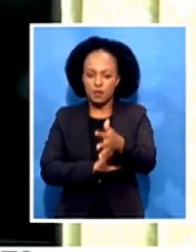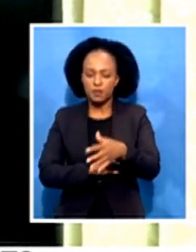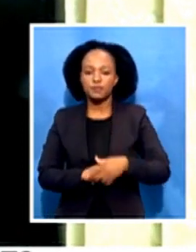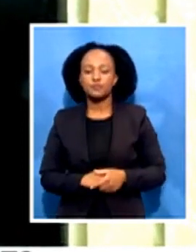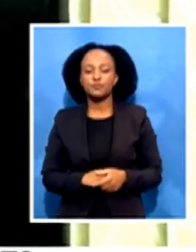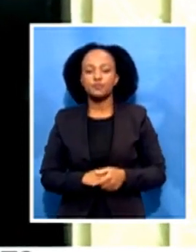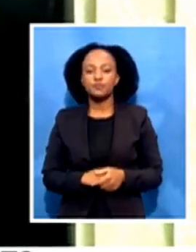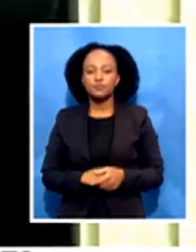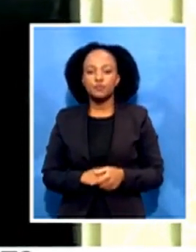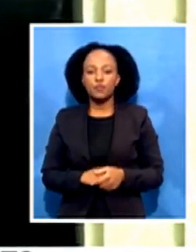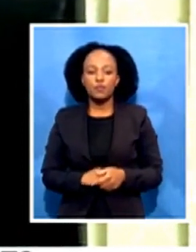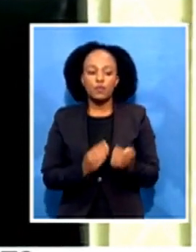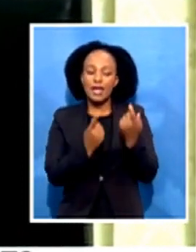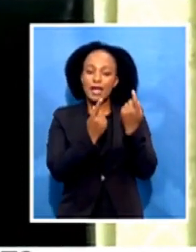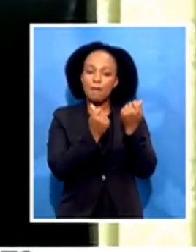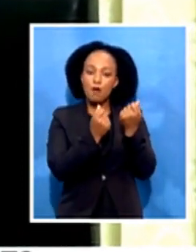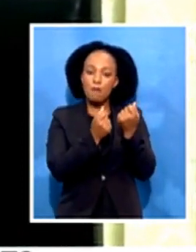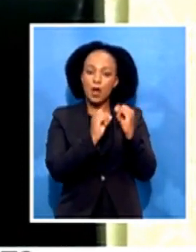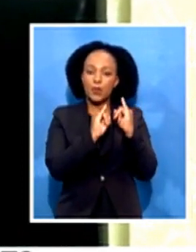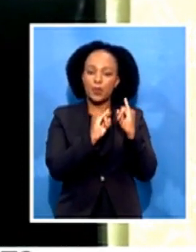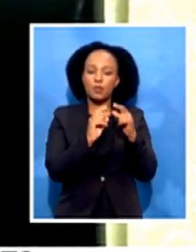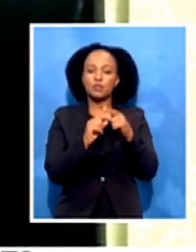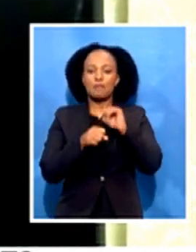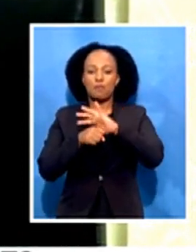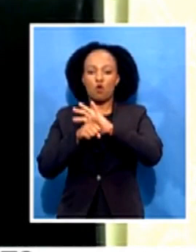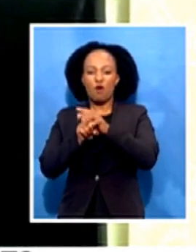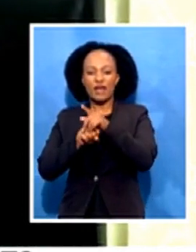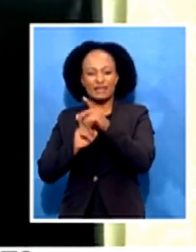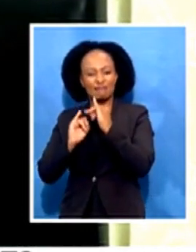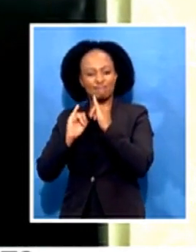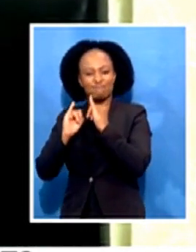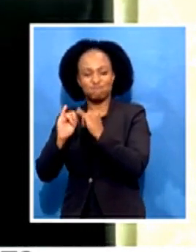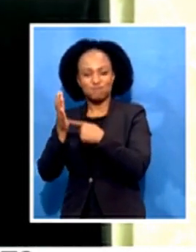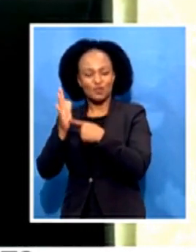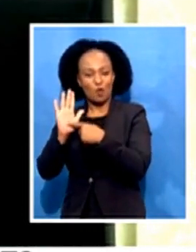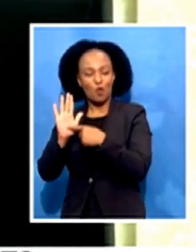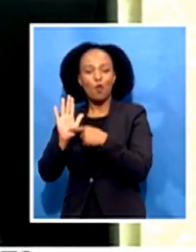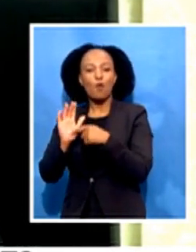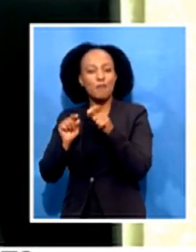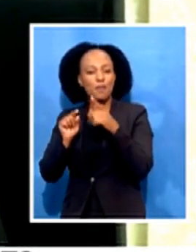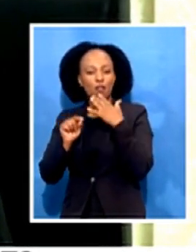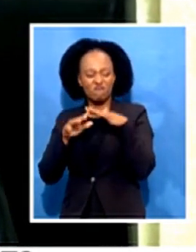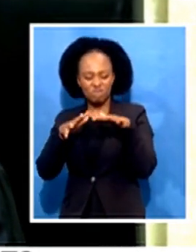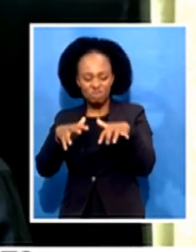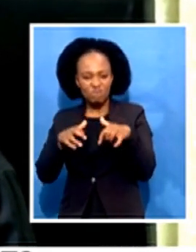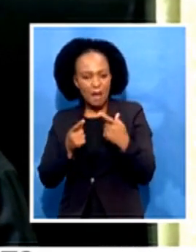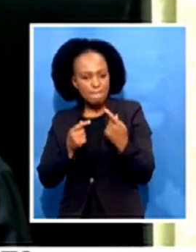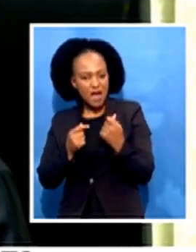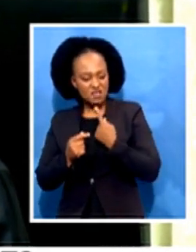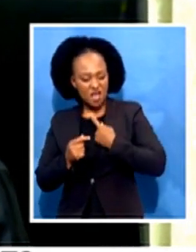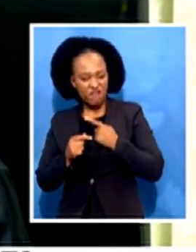COVID-19 expose the crisis of capitalism. Therefore, our task is to unite the working class as a